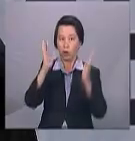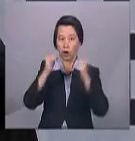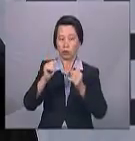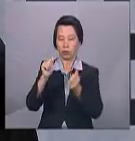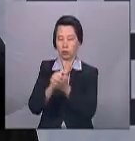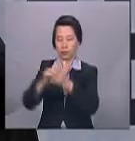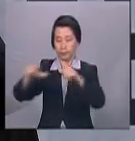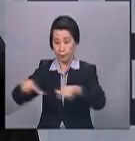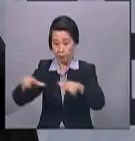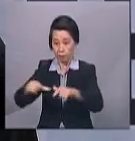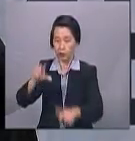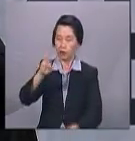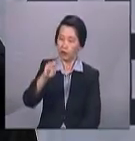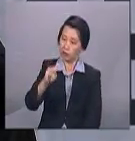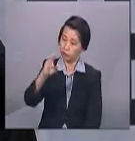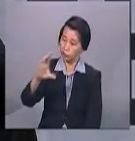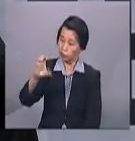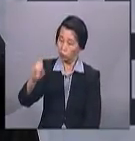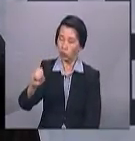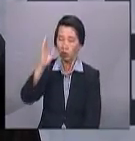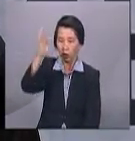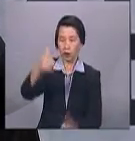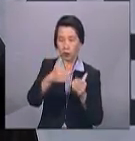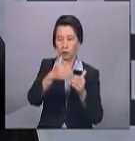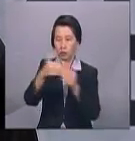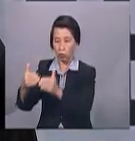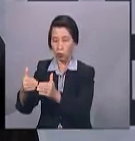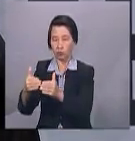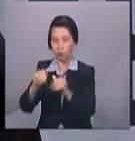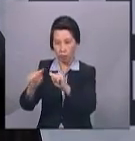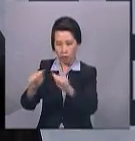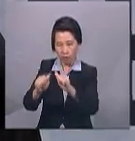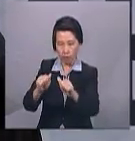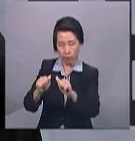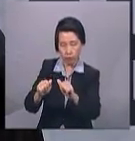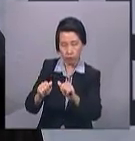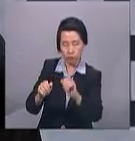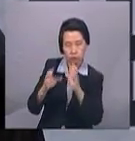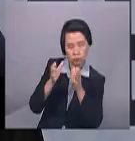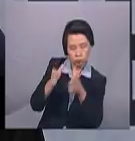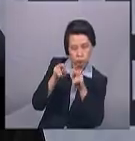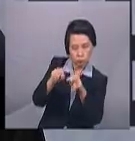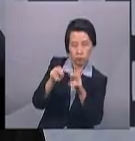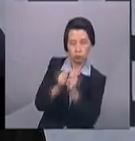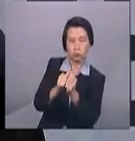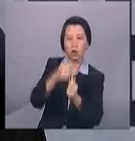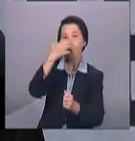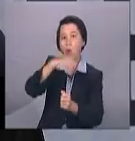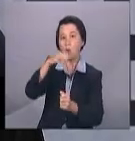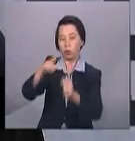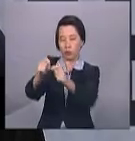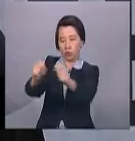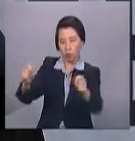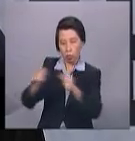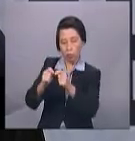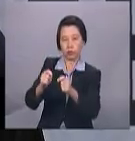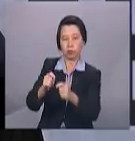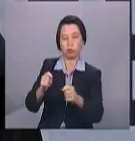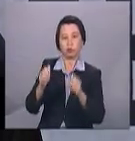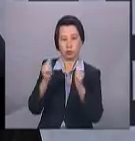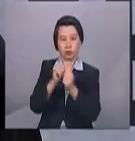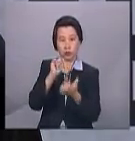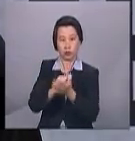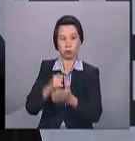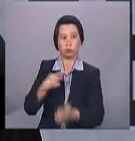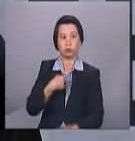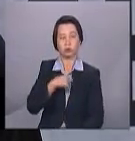of MCO, we will continue our active case tracing, especially in the hotspot area. And by doing so, we can